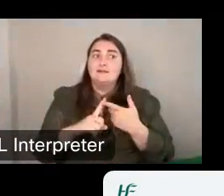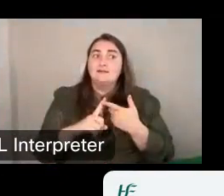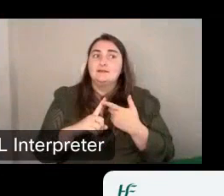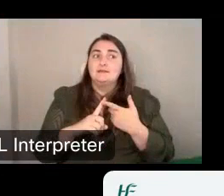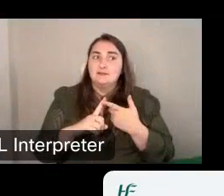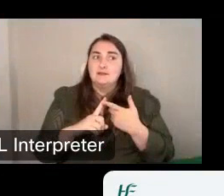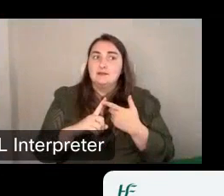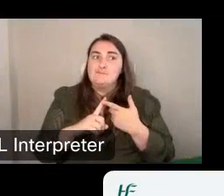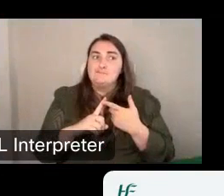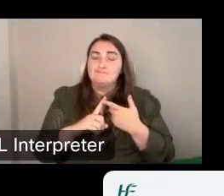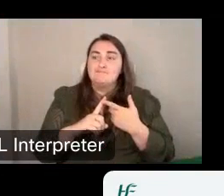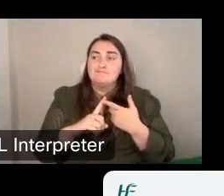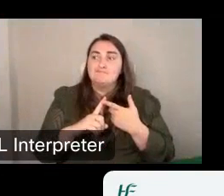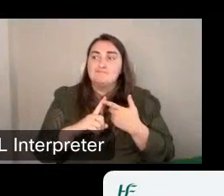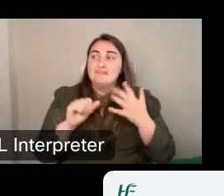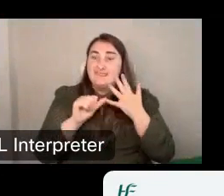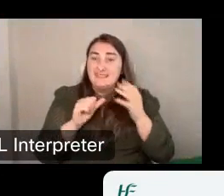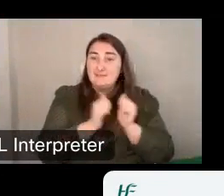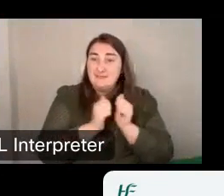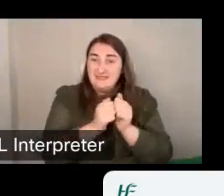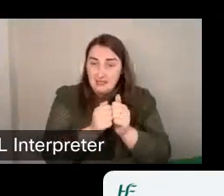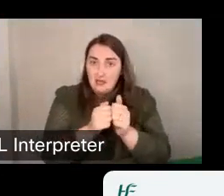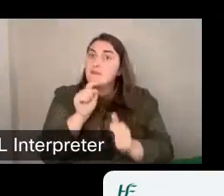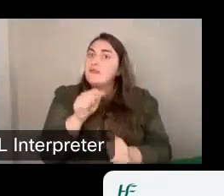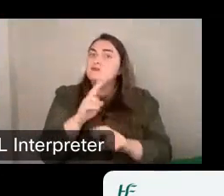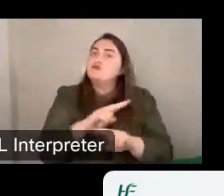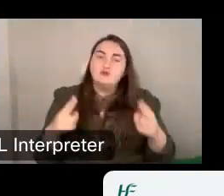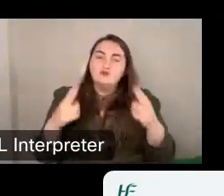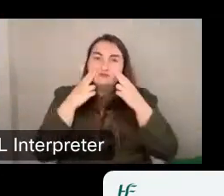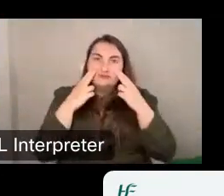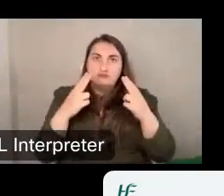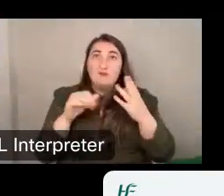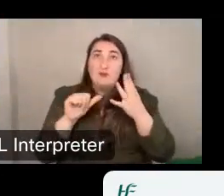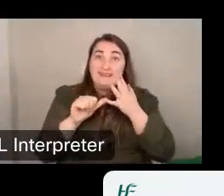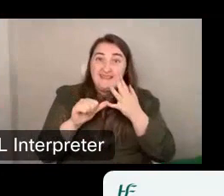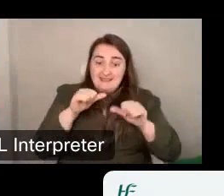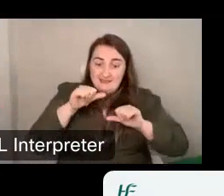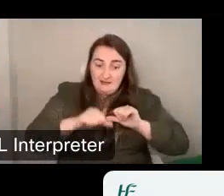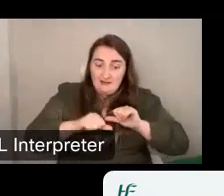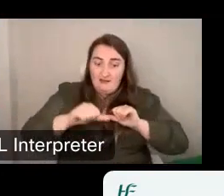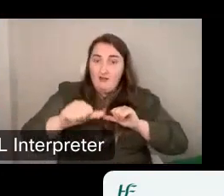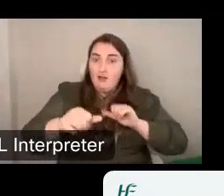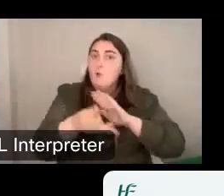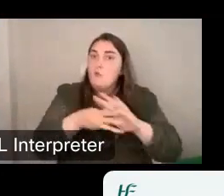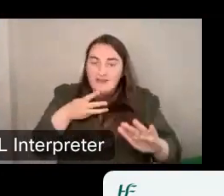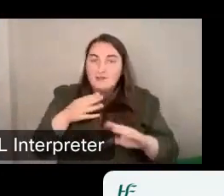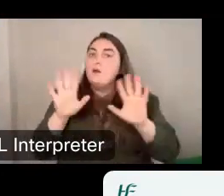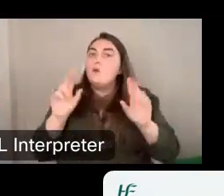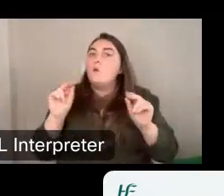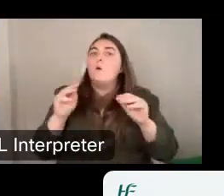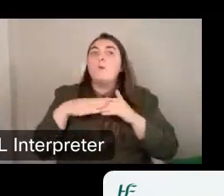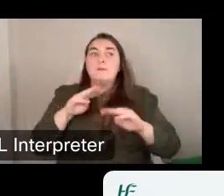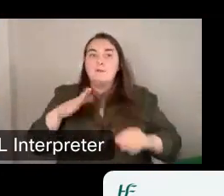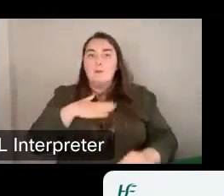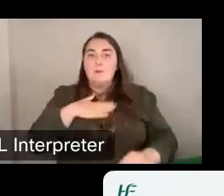Also, somebody mentioned the 6 sessions, and just to emphasize, that's not necessarily on 6 consecutive weeks. Most people want to spread them out, and they